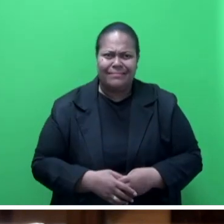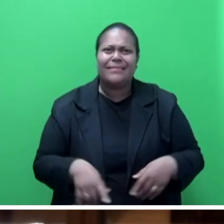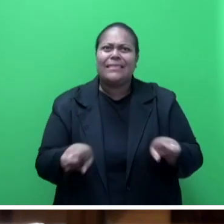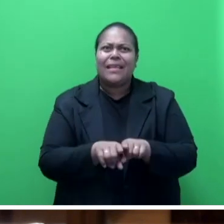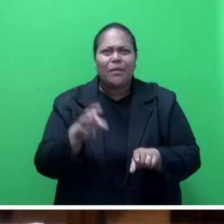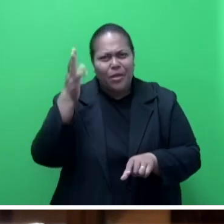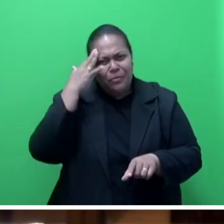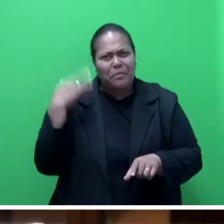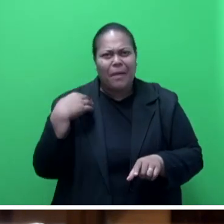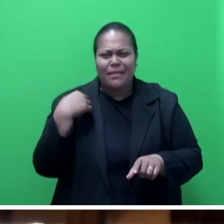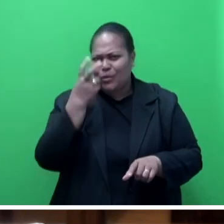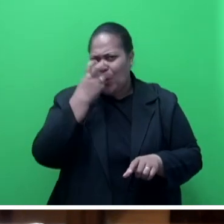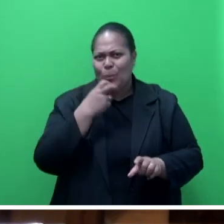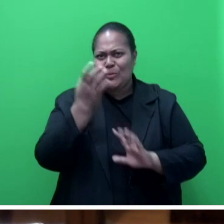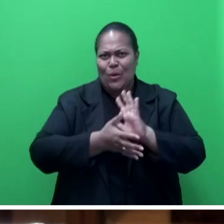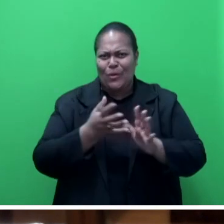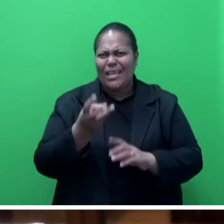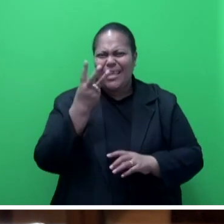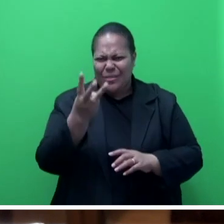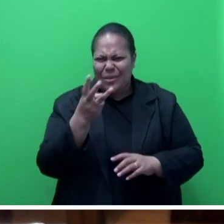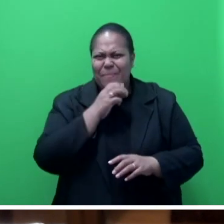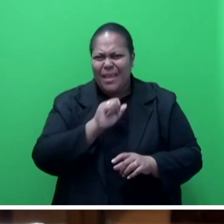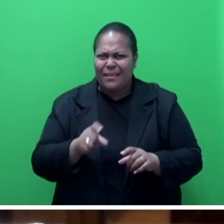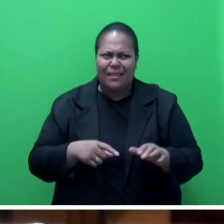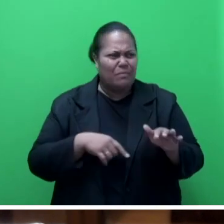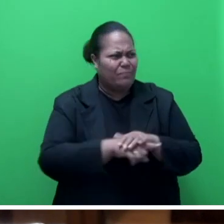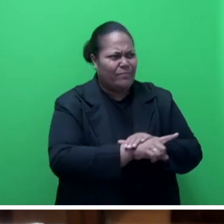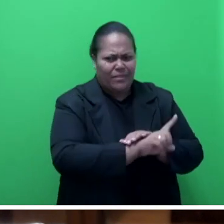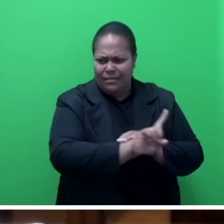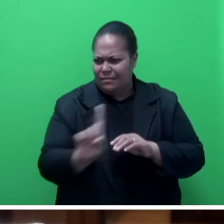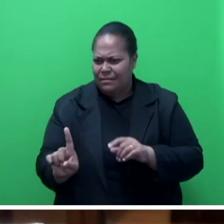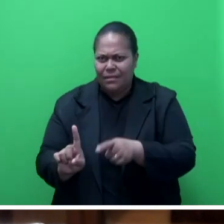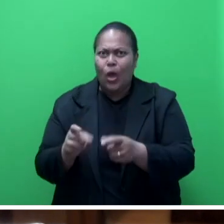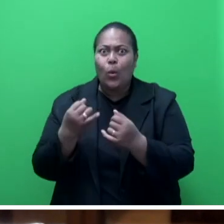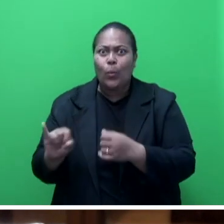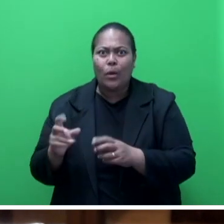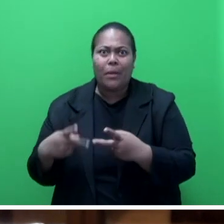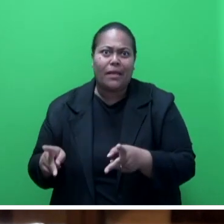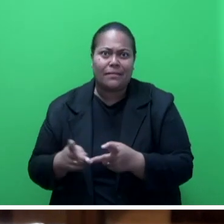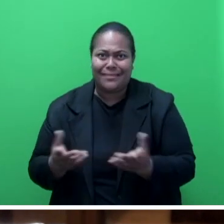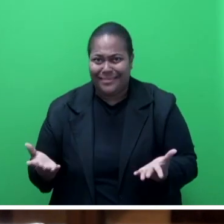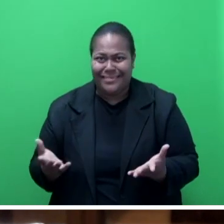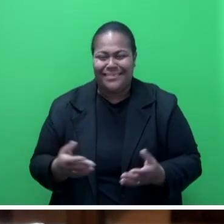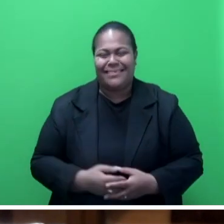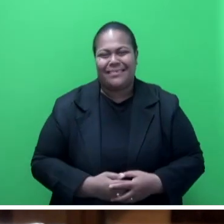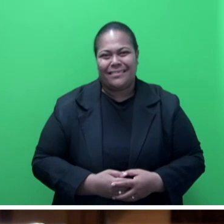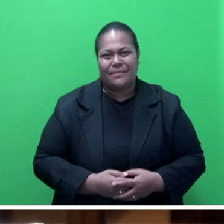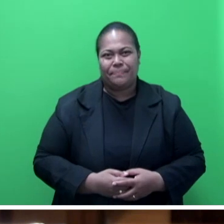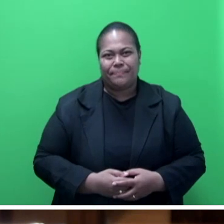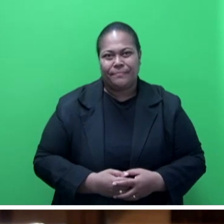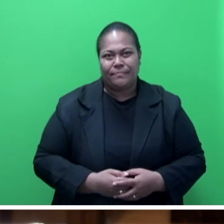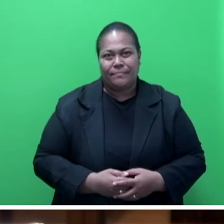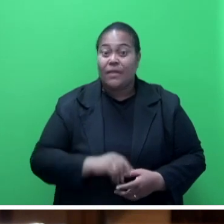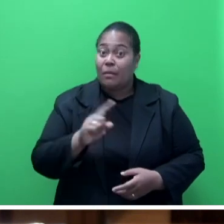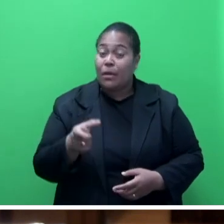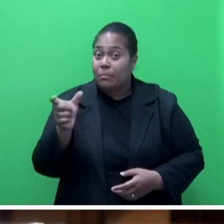quickly run out. But the person that took them into the closet is standing out in the passageway,